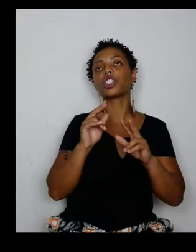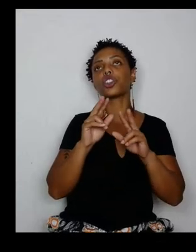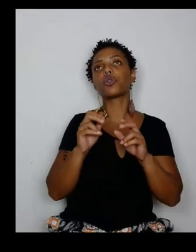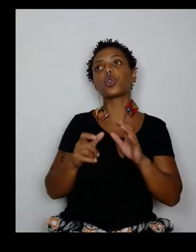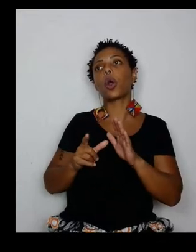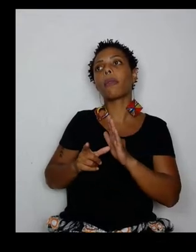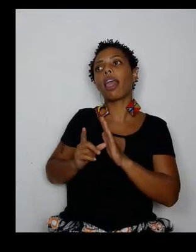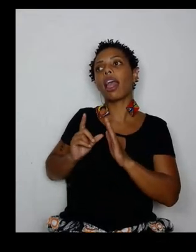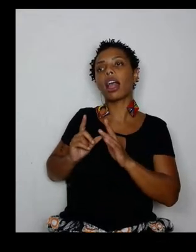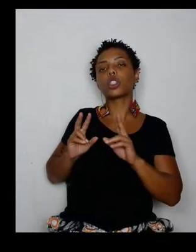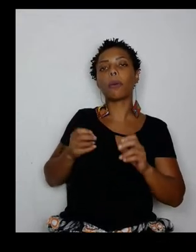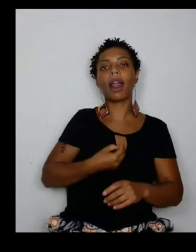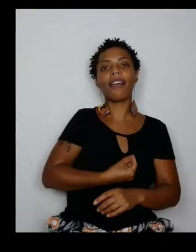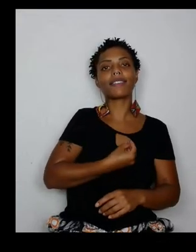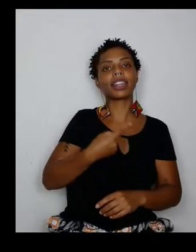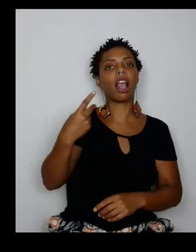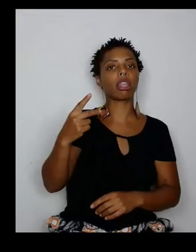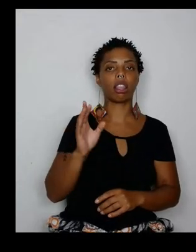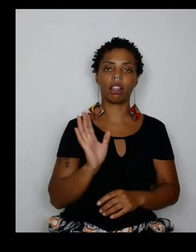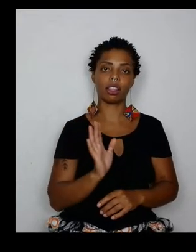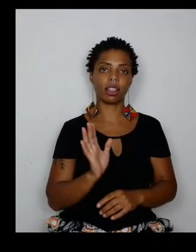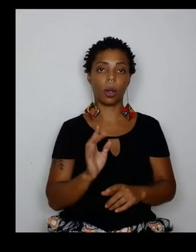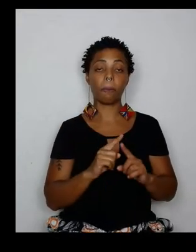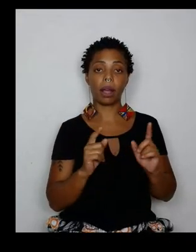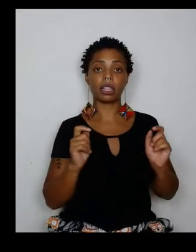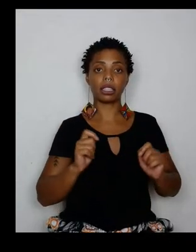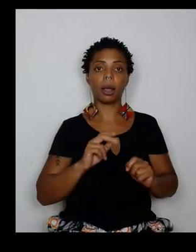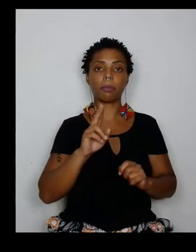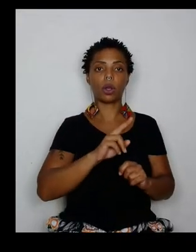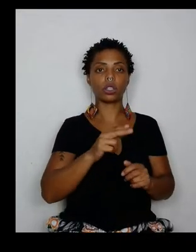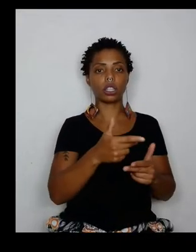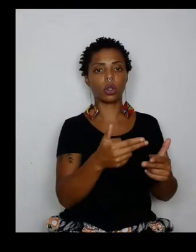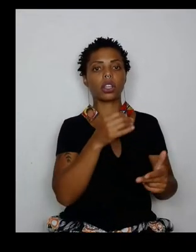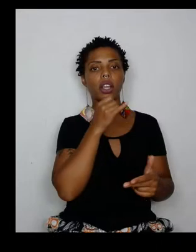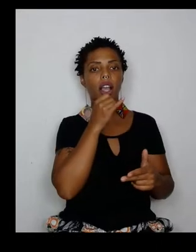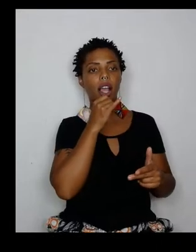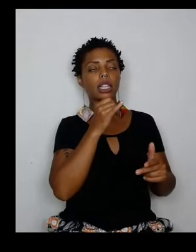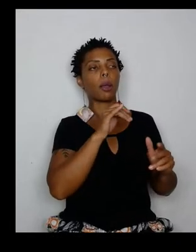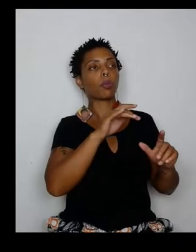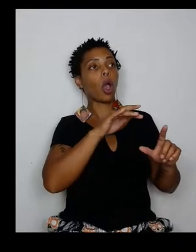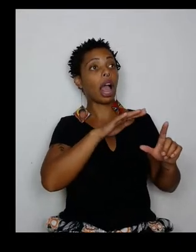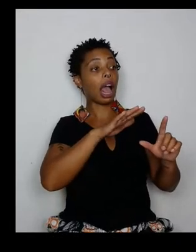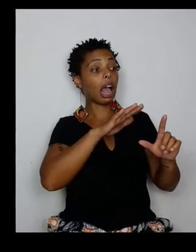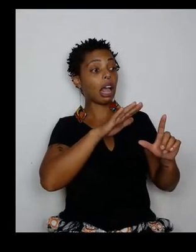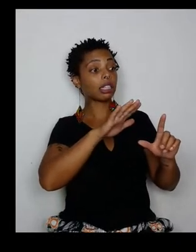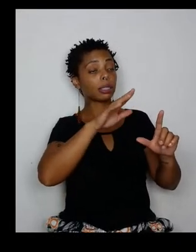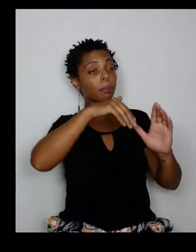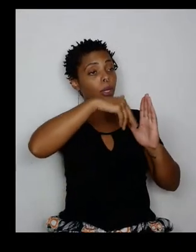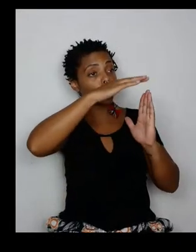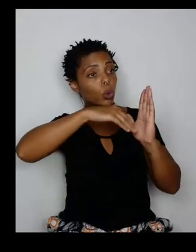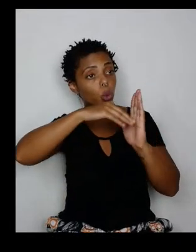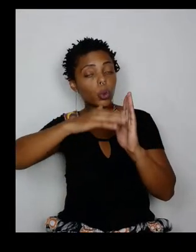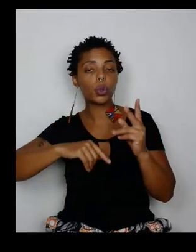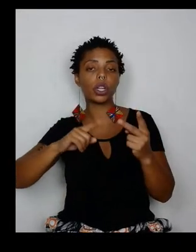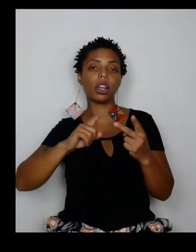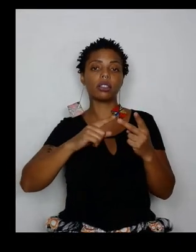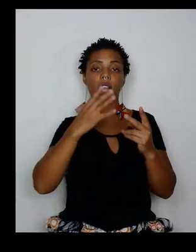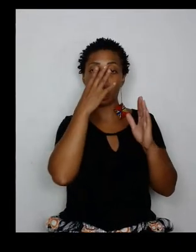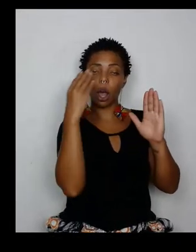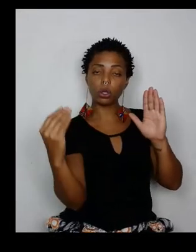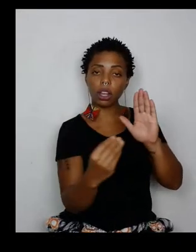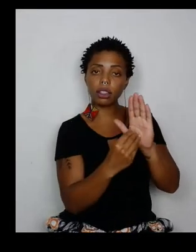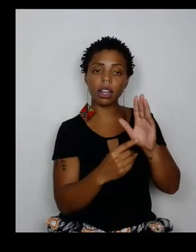paintings the self-portraits and indeed the writing that gogan produced as a number of sites through